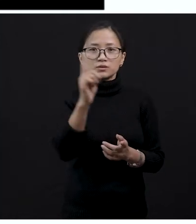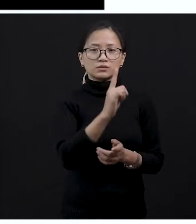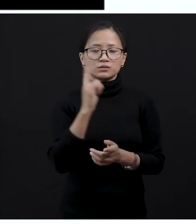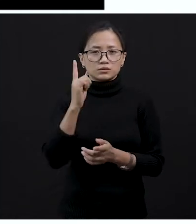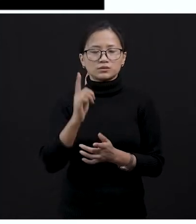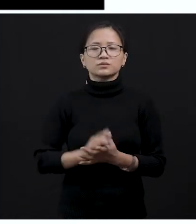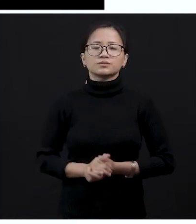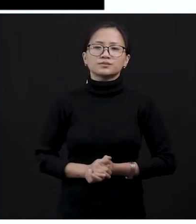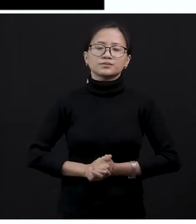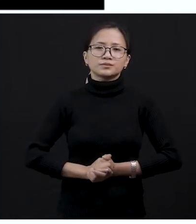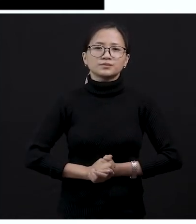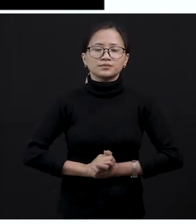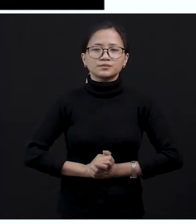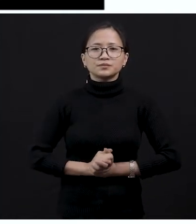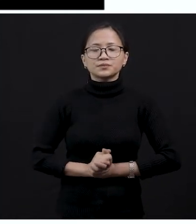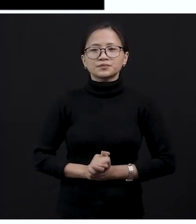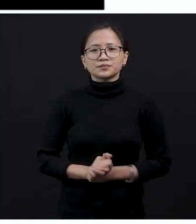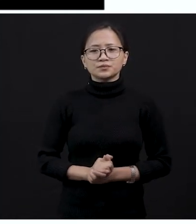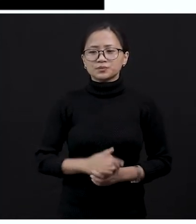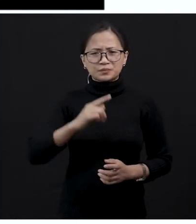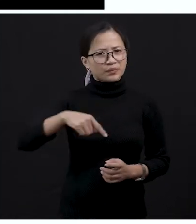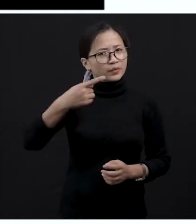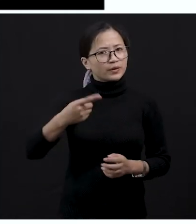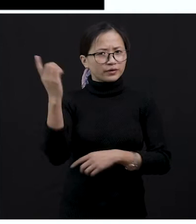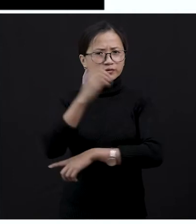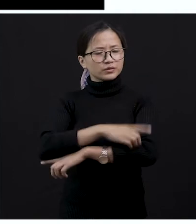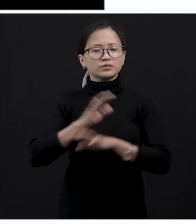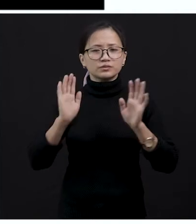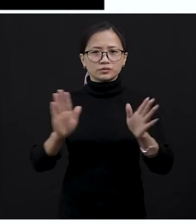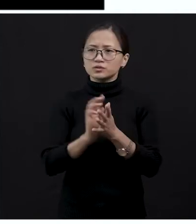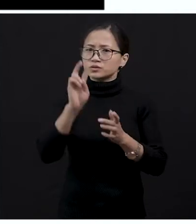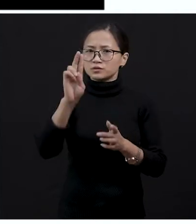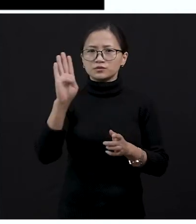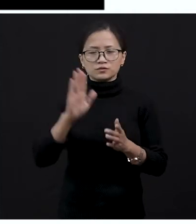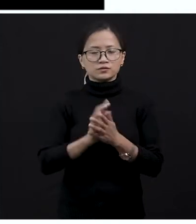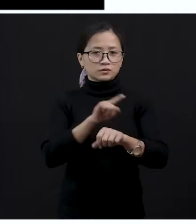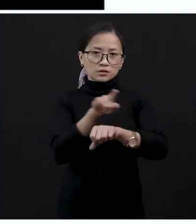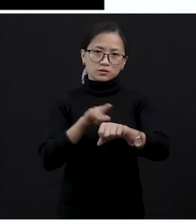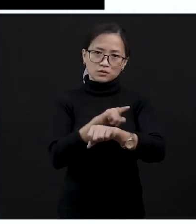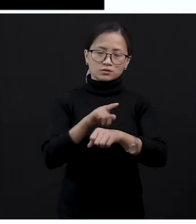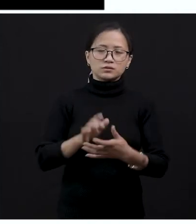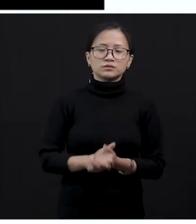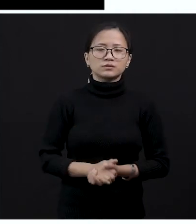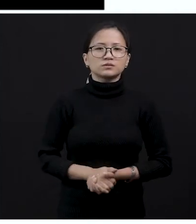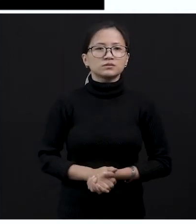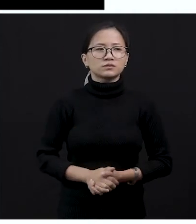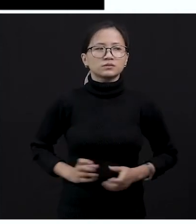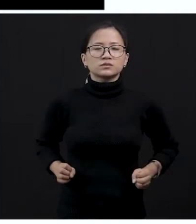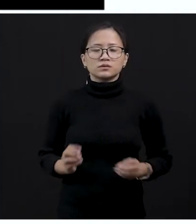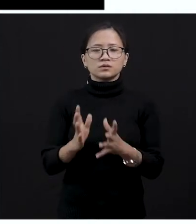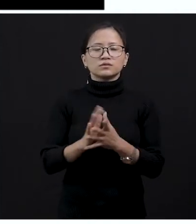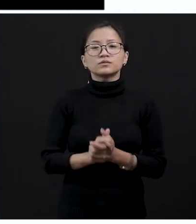one rotation. That is why every day we have 24 hours, all right? That is